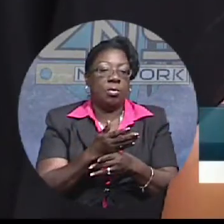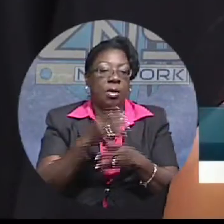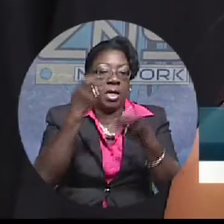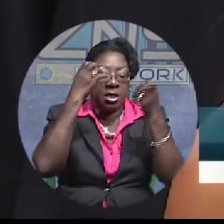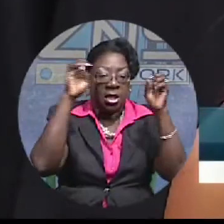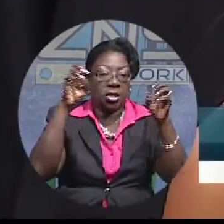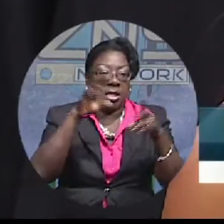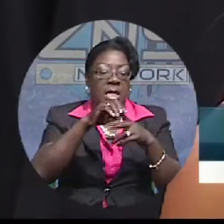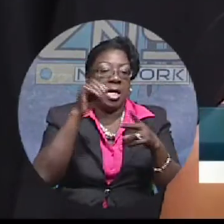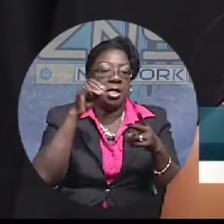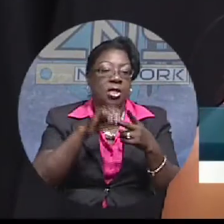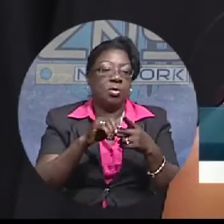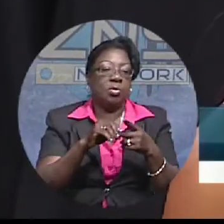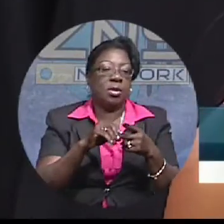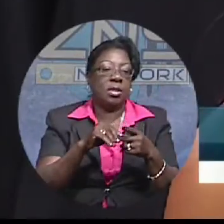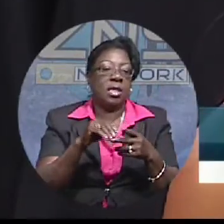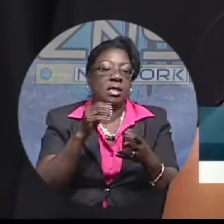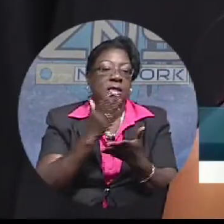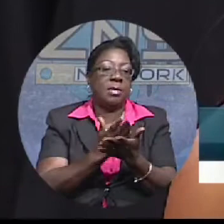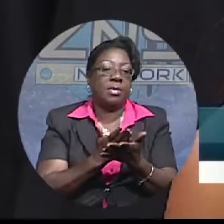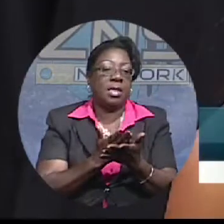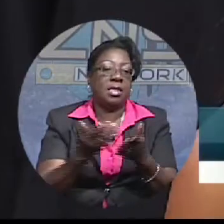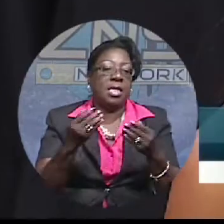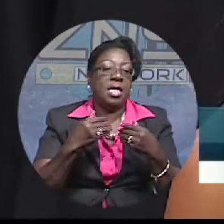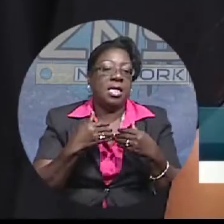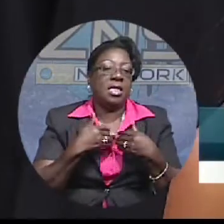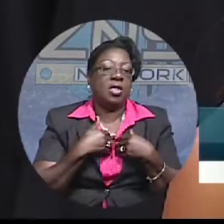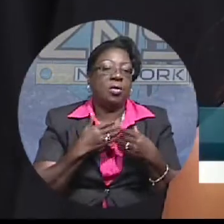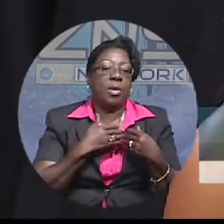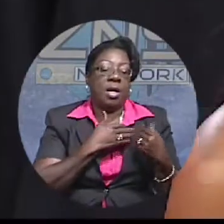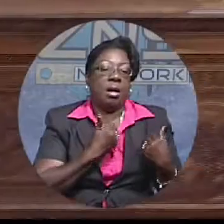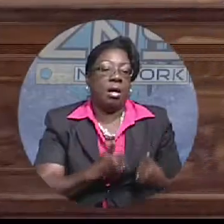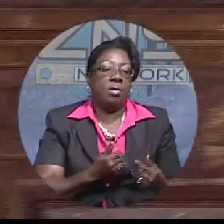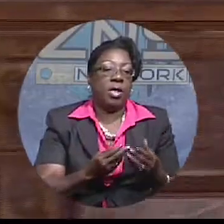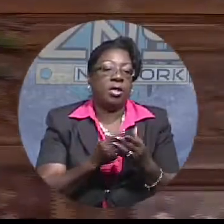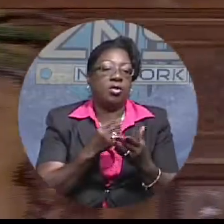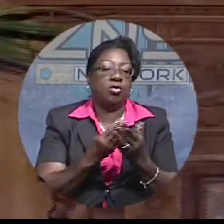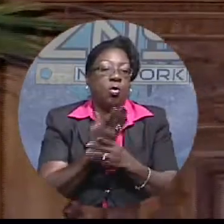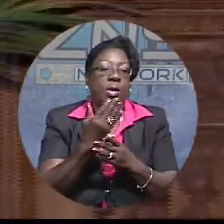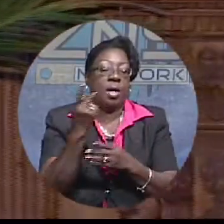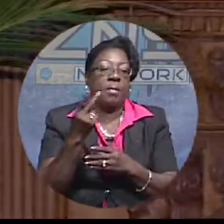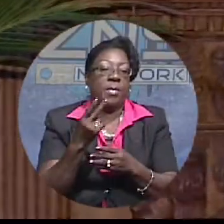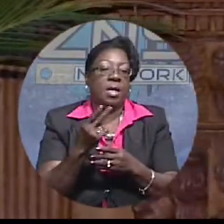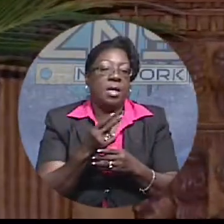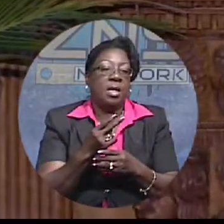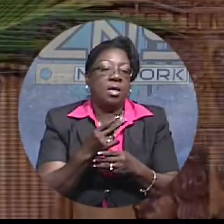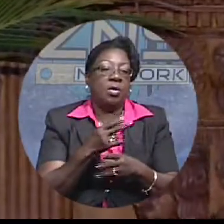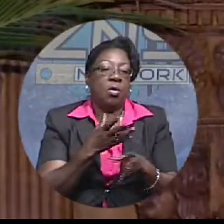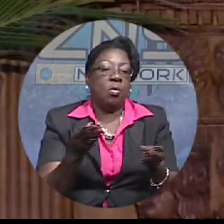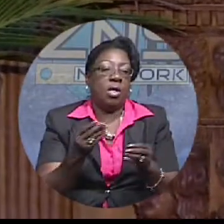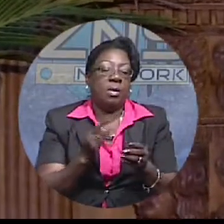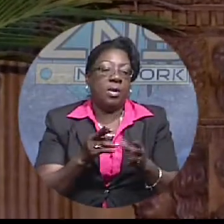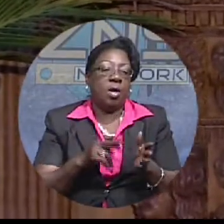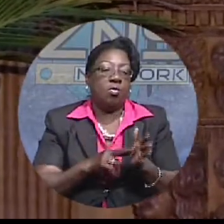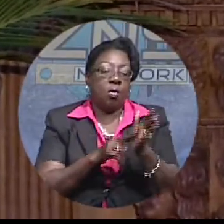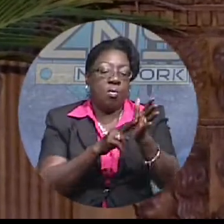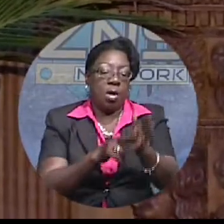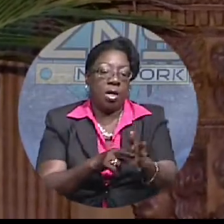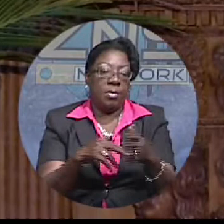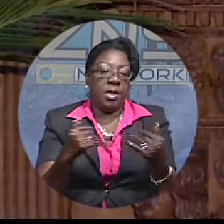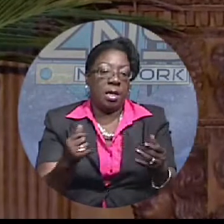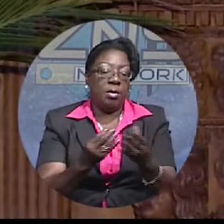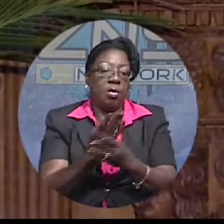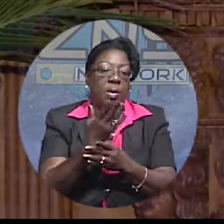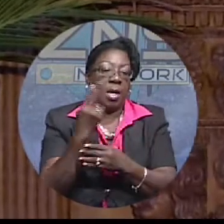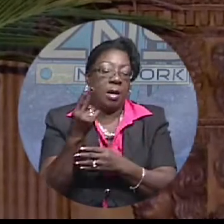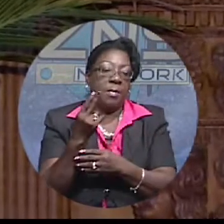I chose that platform because I feel like it's something that's dear to my heart. When I was growing up, you're young and you said that you really didn't want to be a role model, but now that I'm